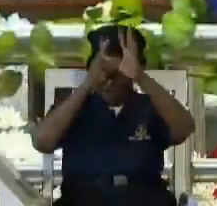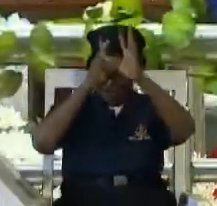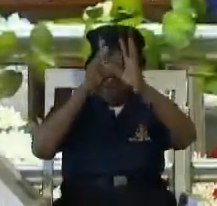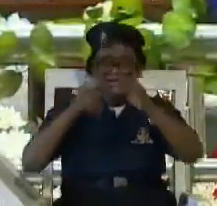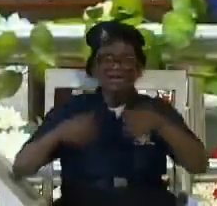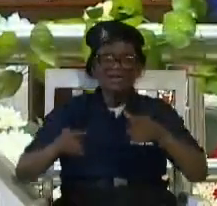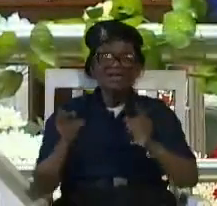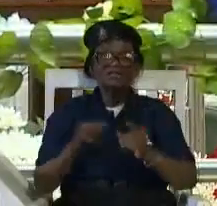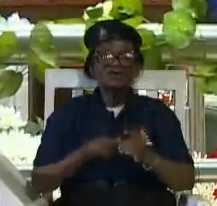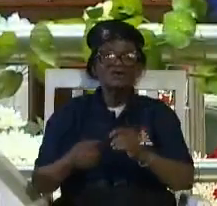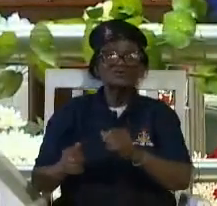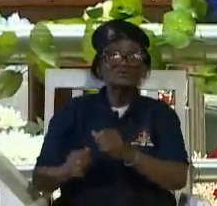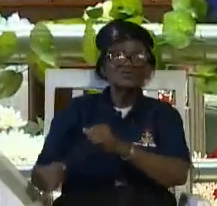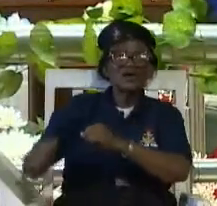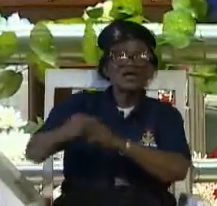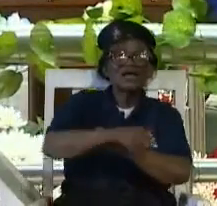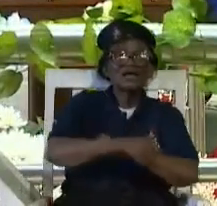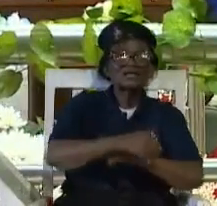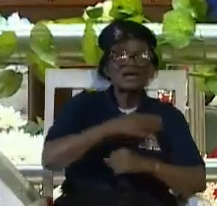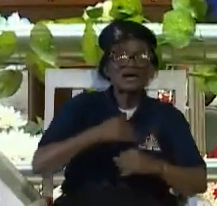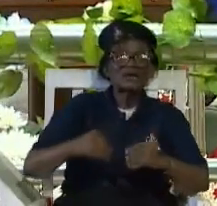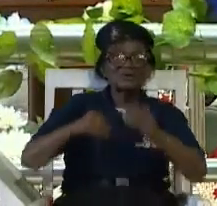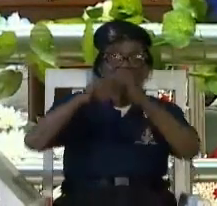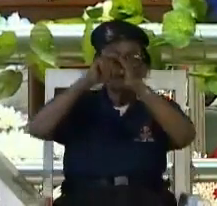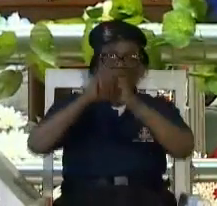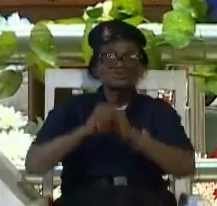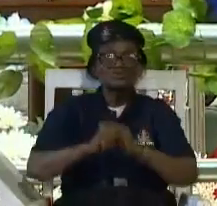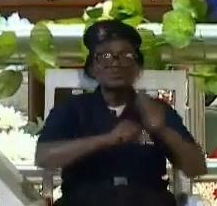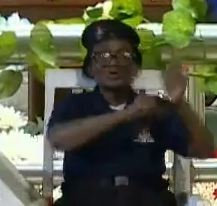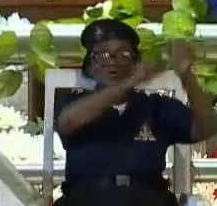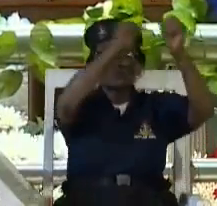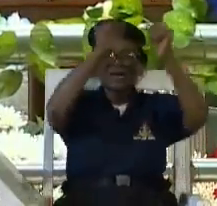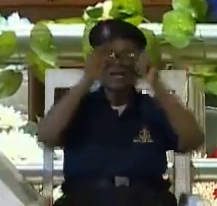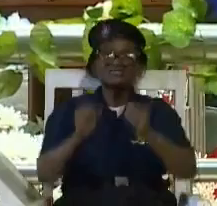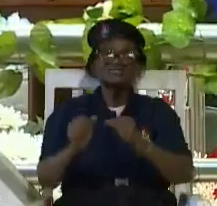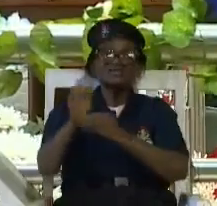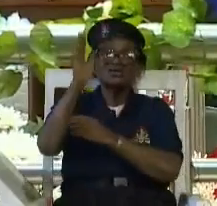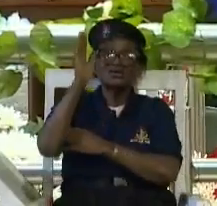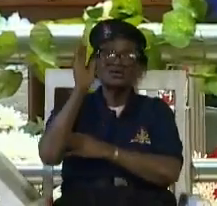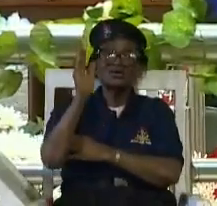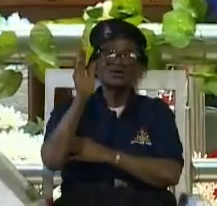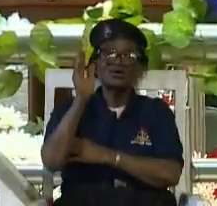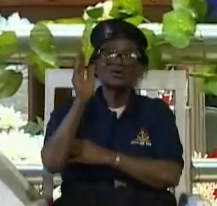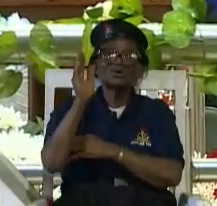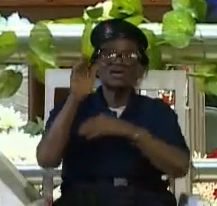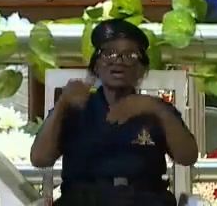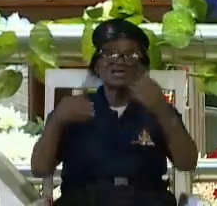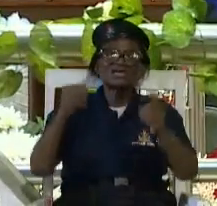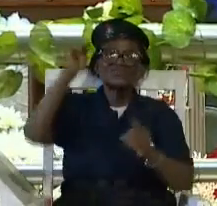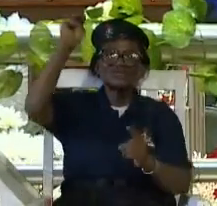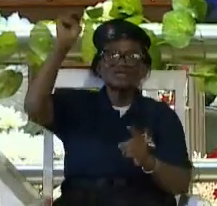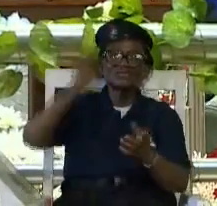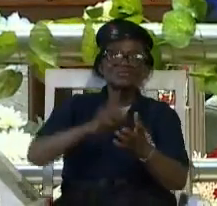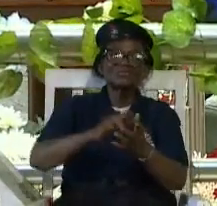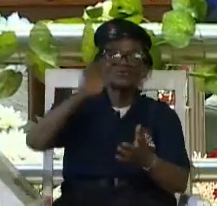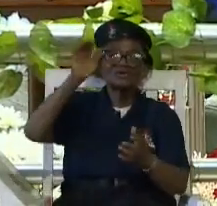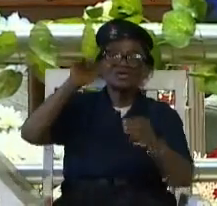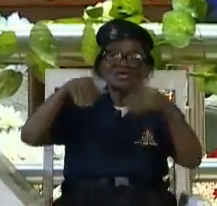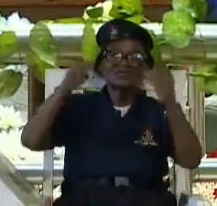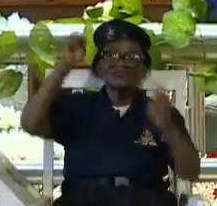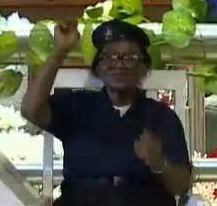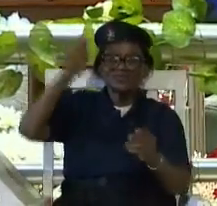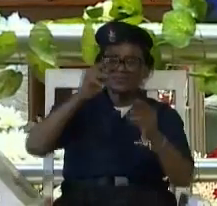let's go ahead and worship the Almighty God. Lift your hands to Him. Give Him glory, give Him honor.